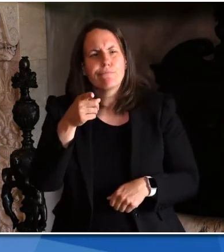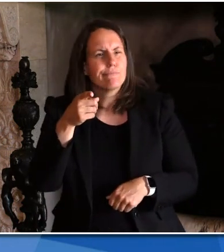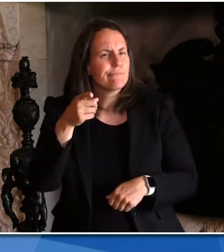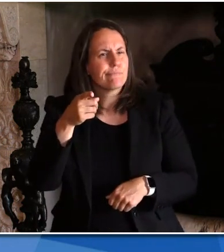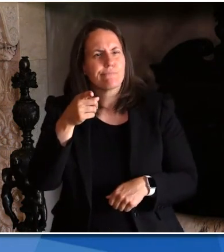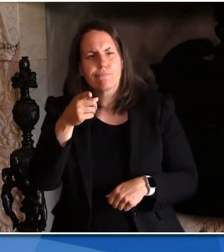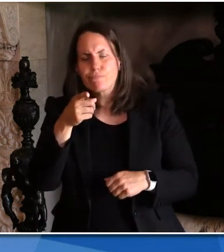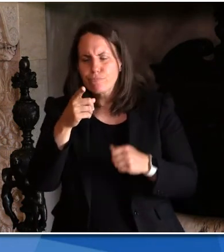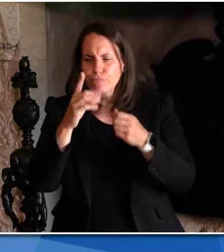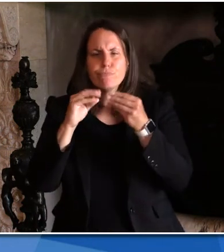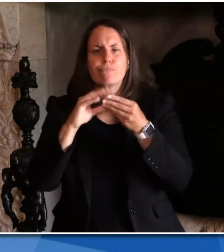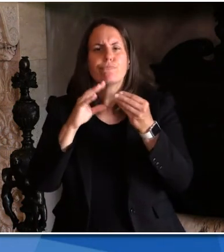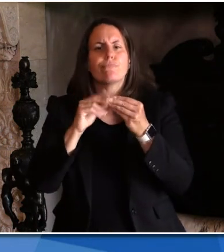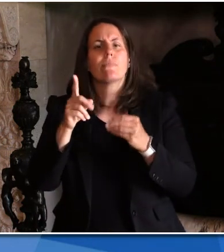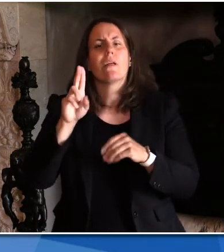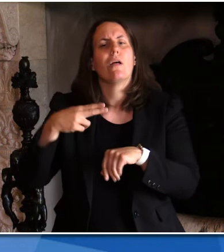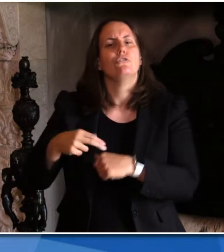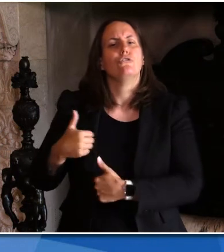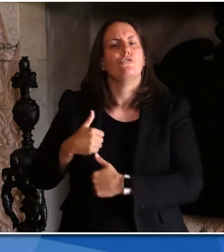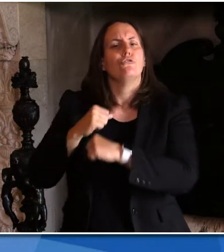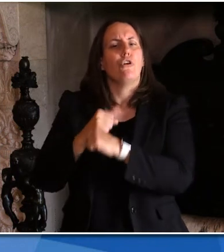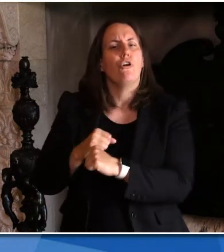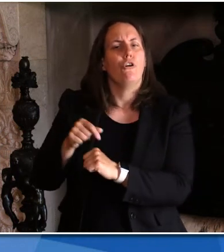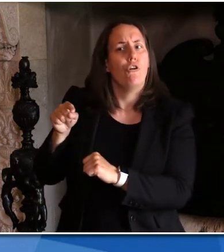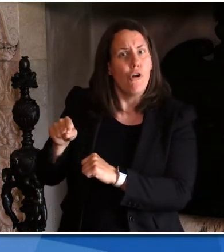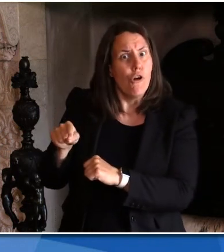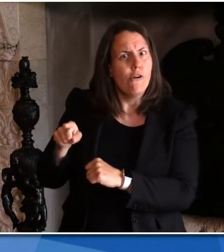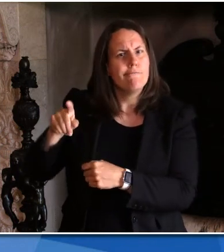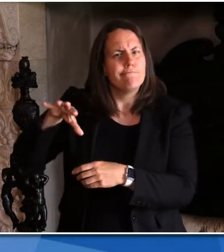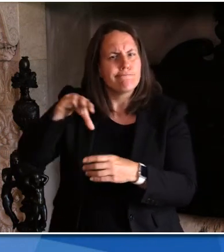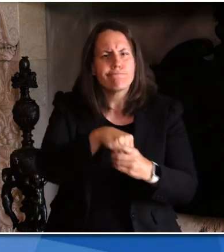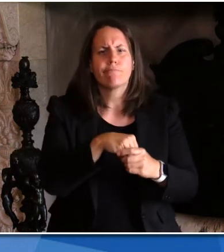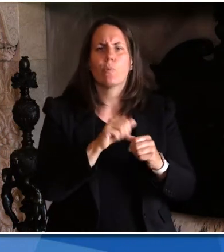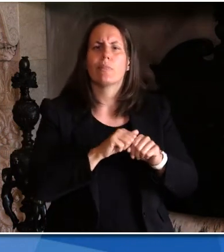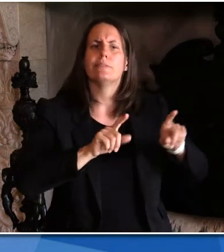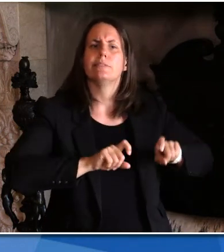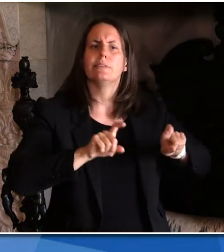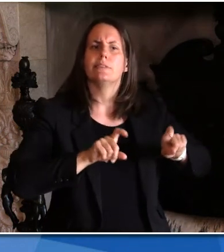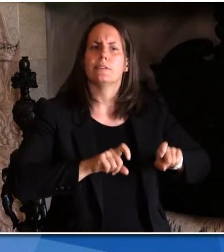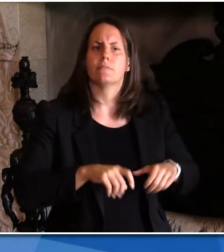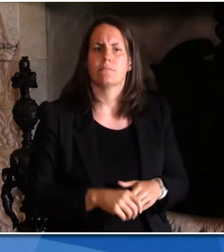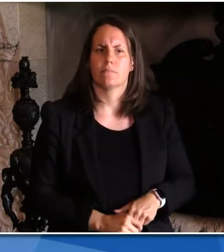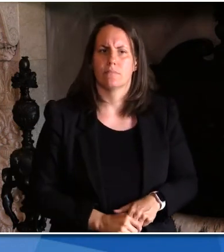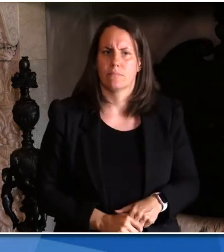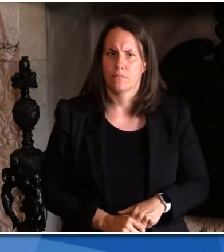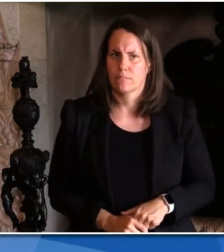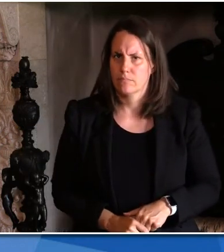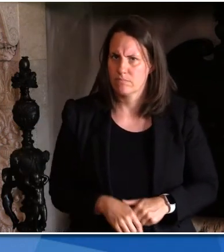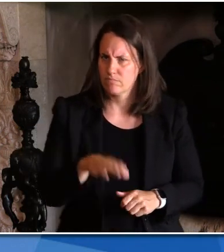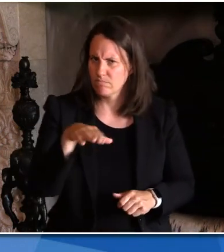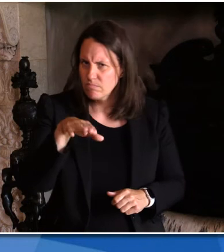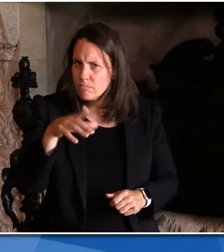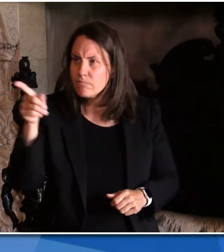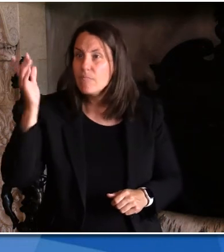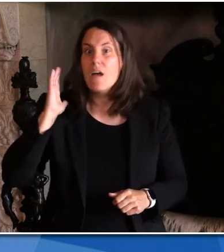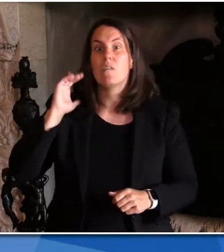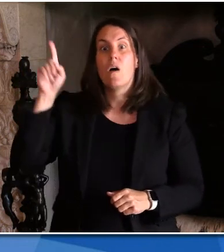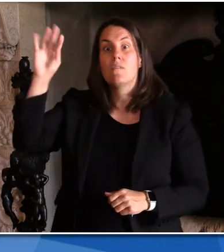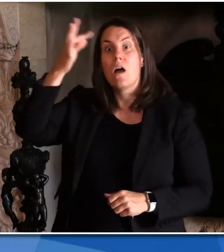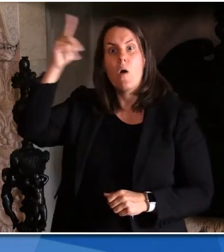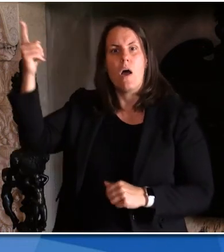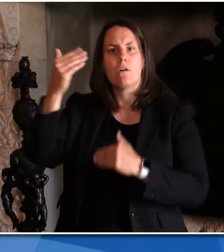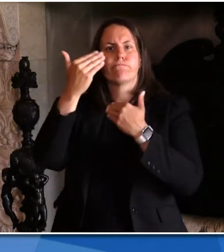testing stations. I know that there was an extension at the federal level for the money for that. So I was wondering how